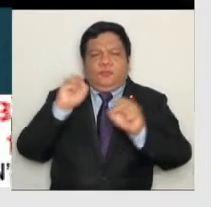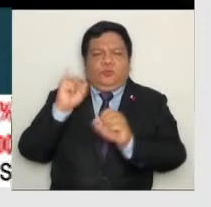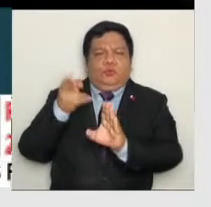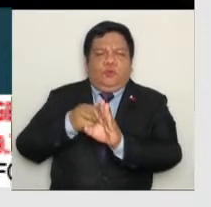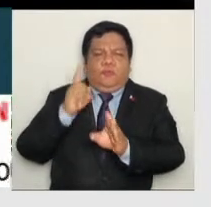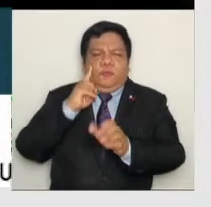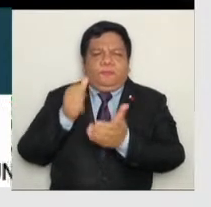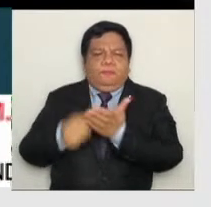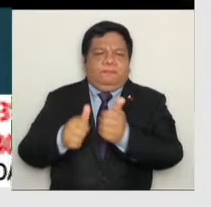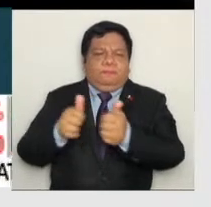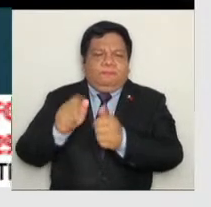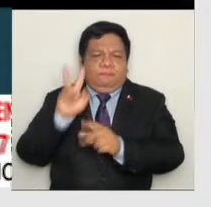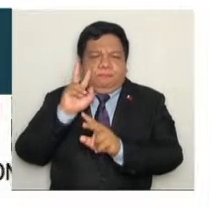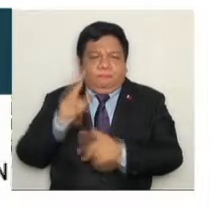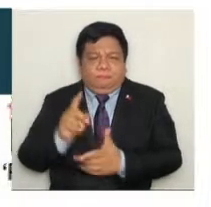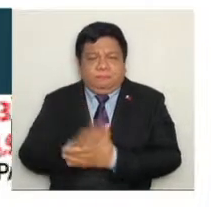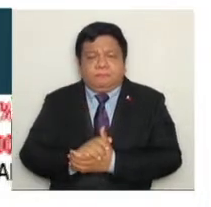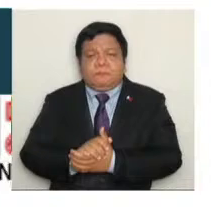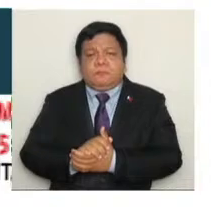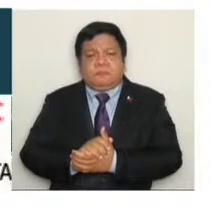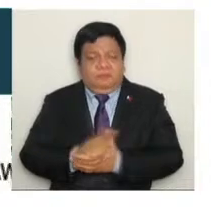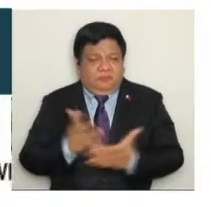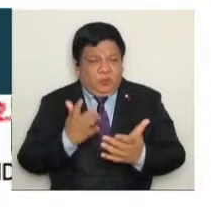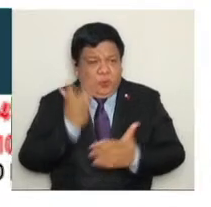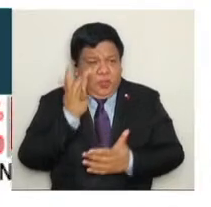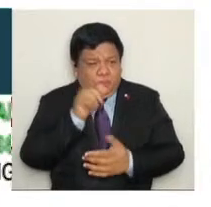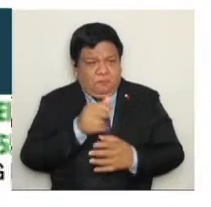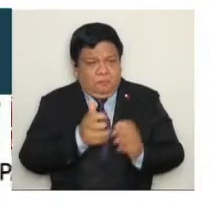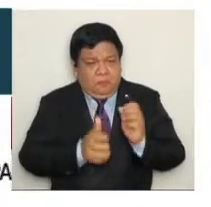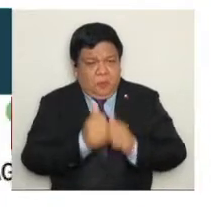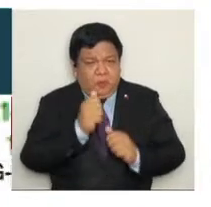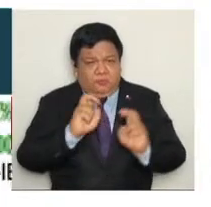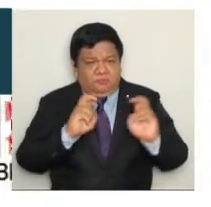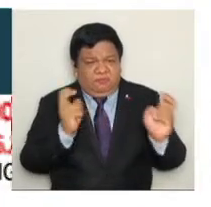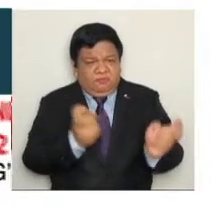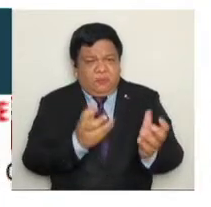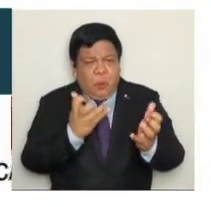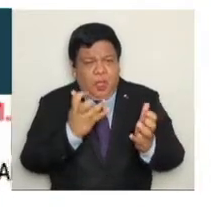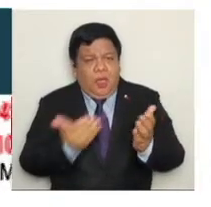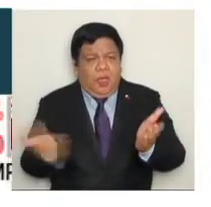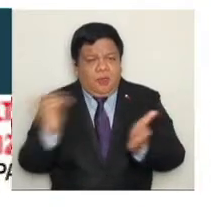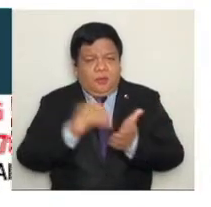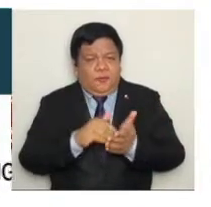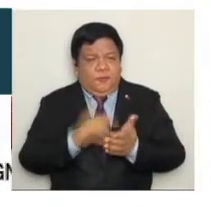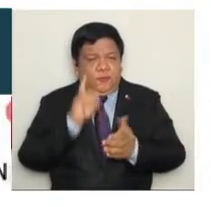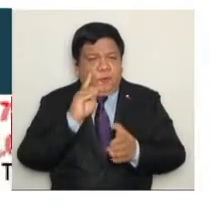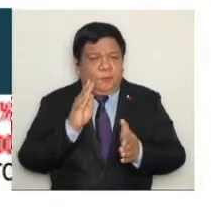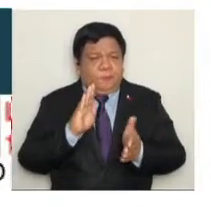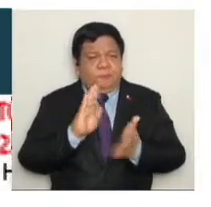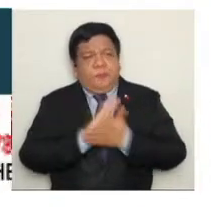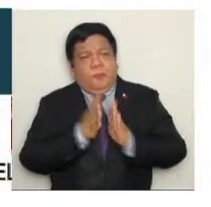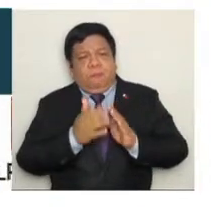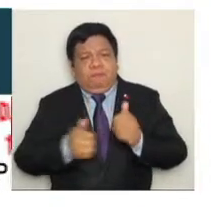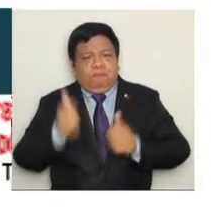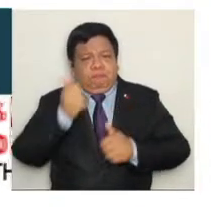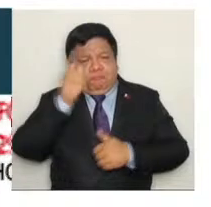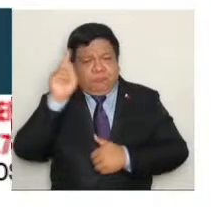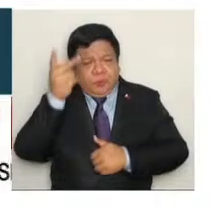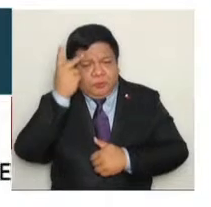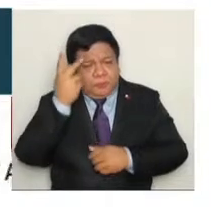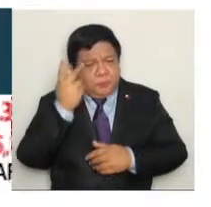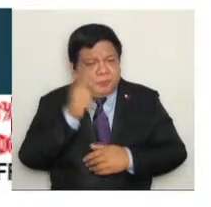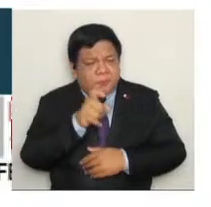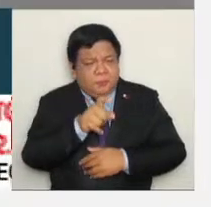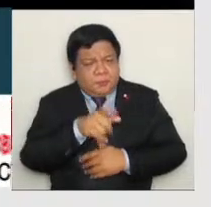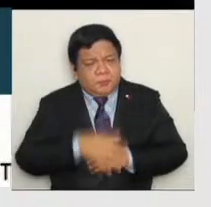it because many of the cabinet members also want to gun for higher office? I don't think so. In fact,